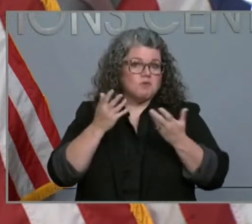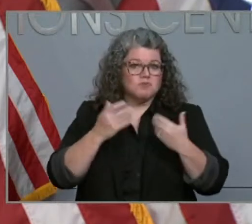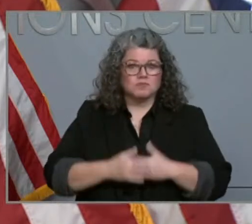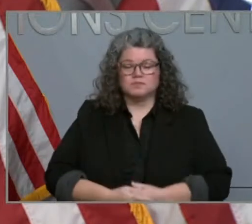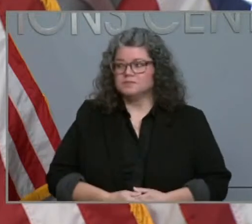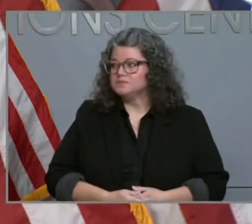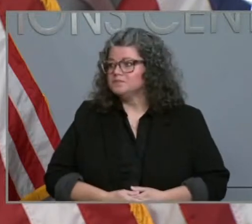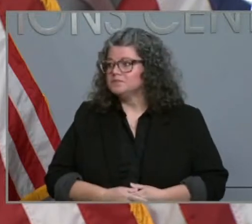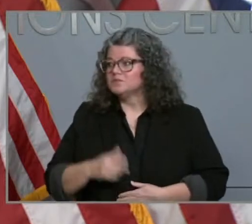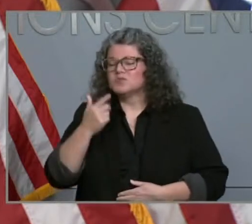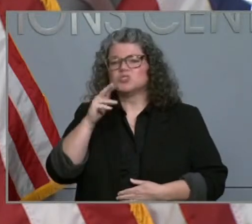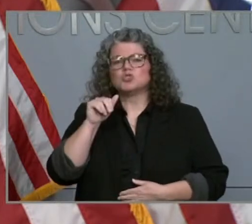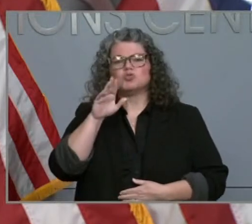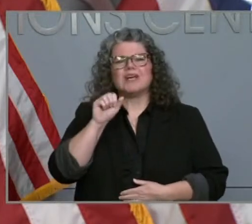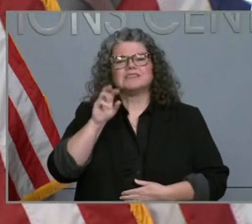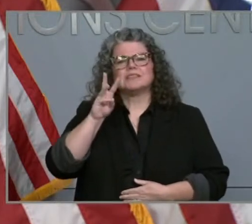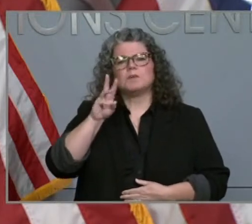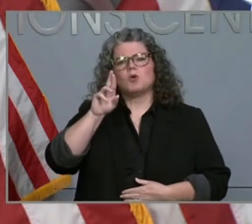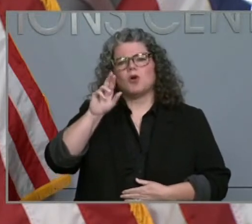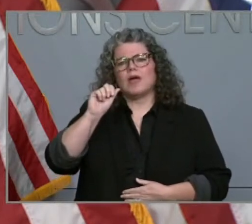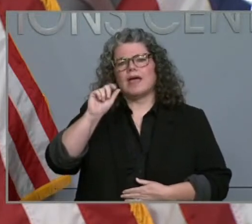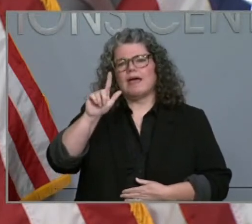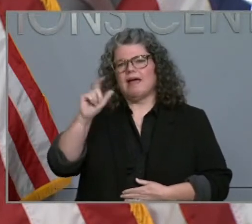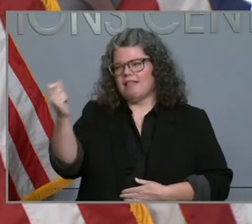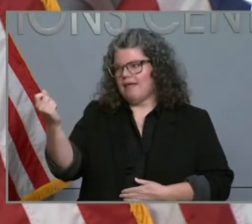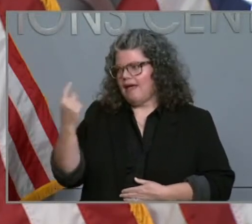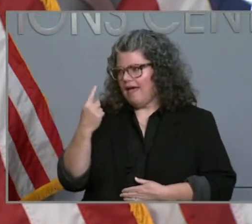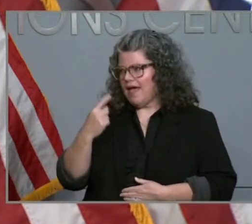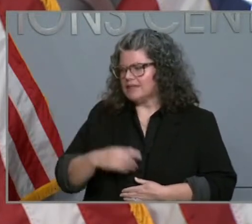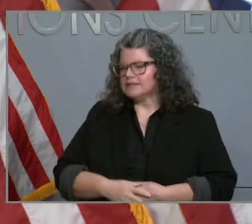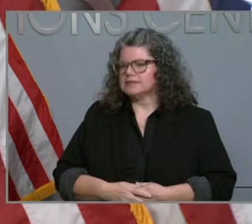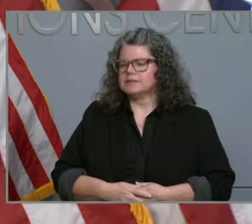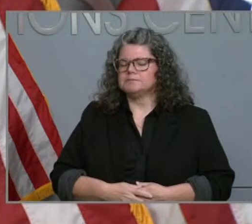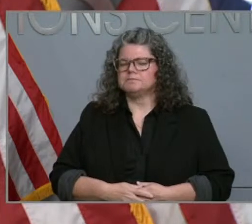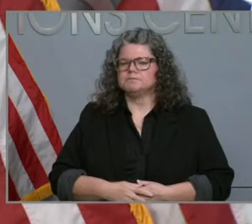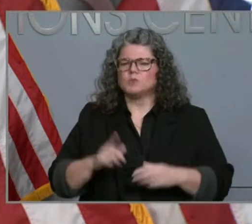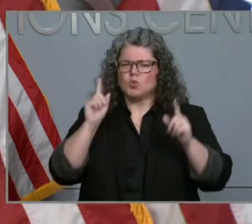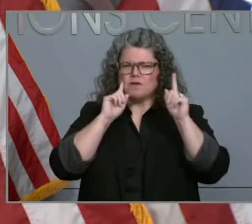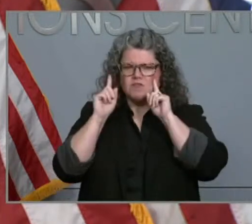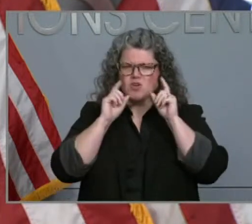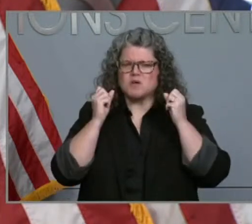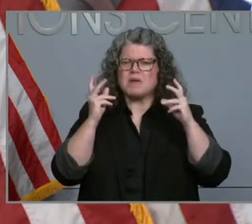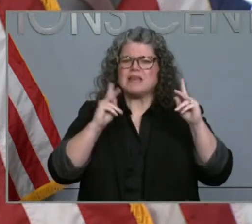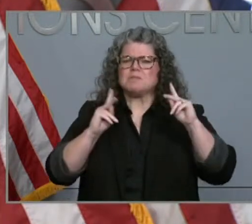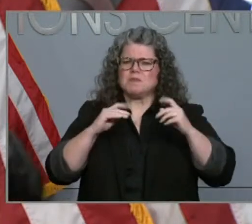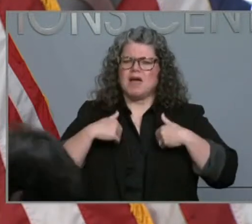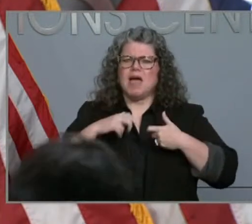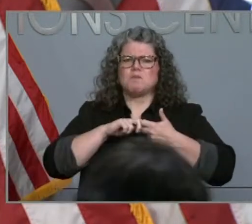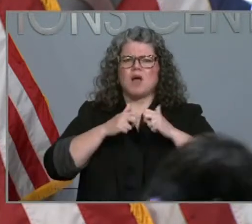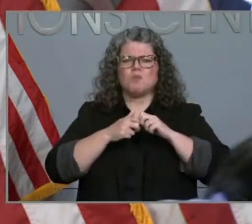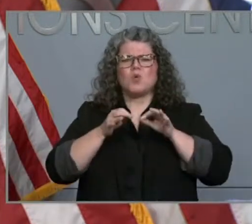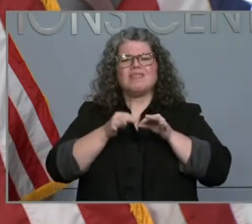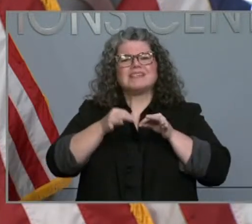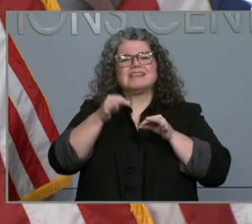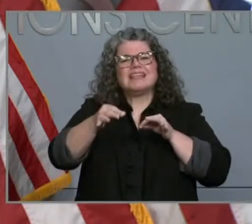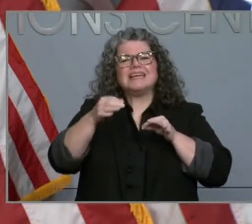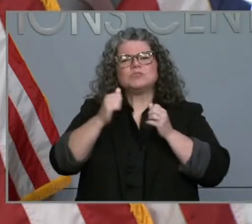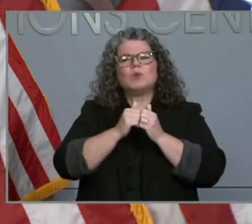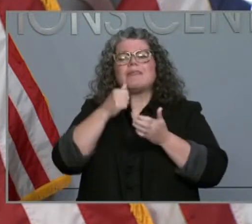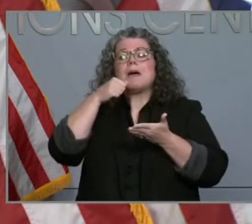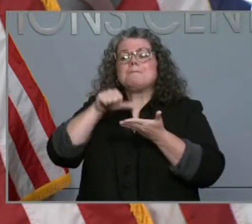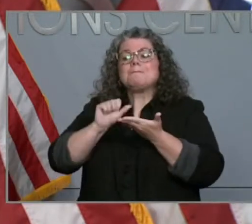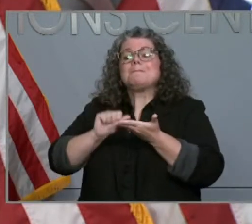Hi, good morning. Grace Haba, WRAL. We just wanted to ask, we've heard from a number of people who have experienced some issues with delays with the mail-in